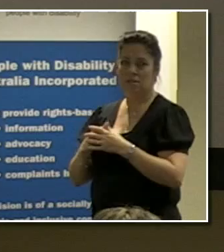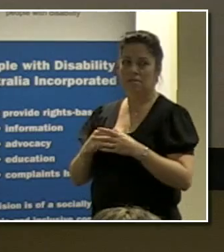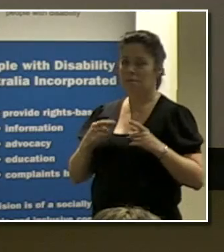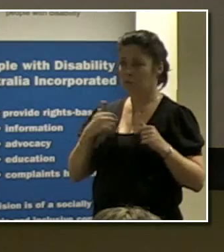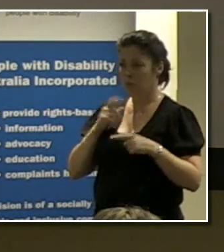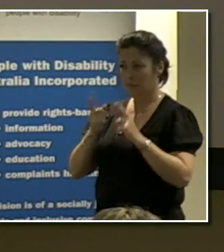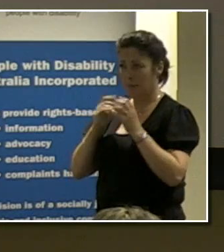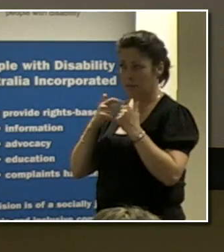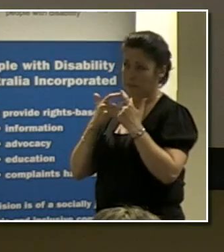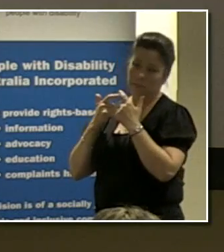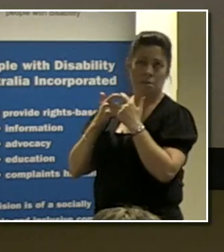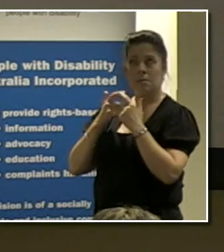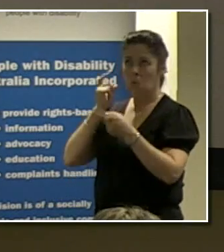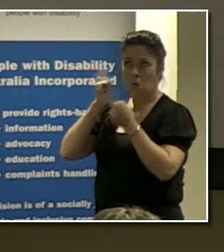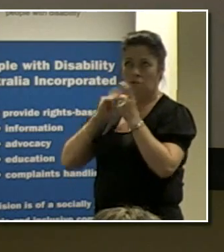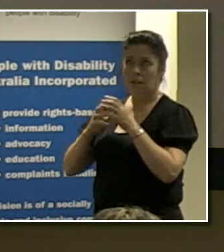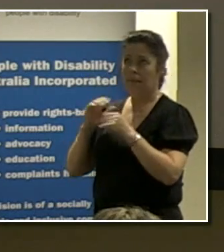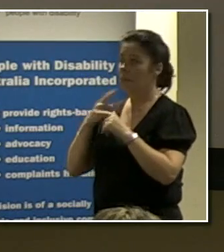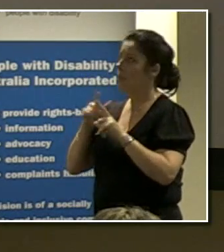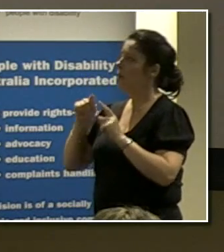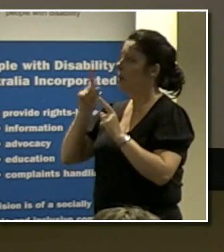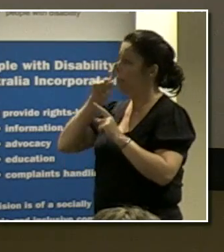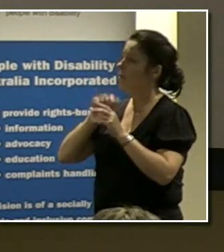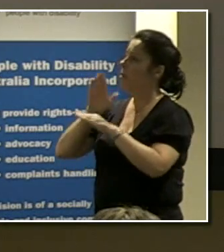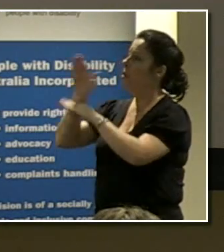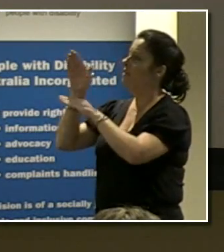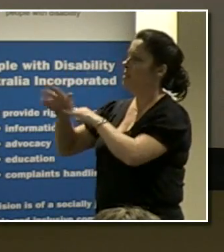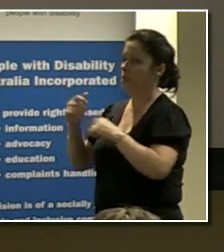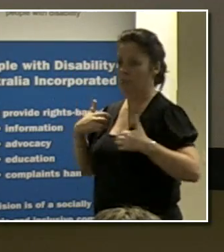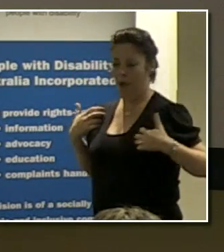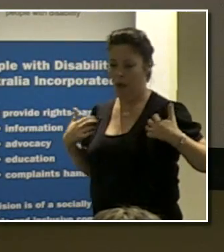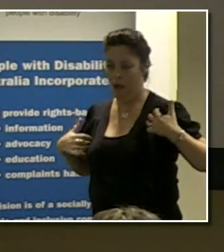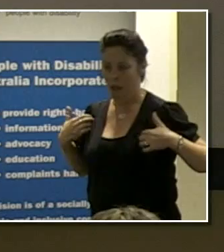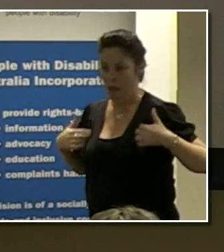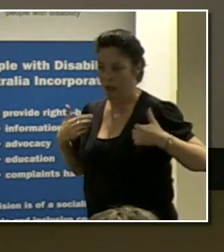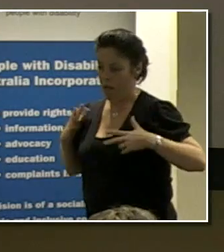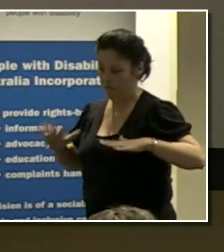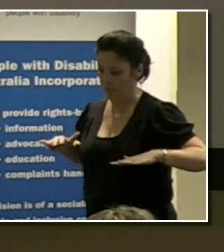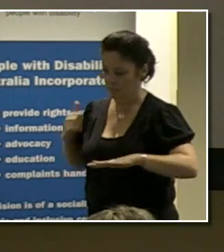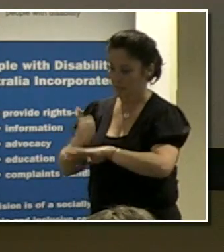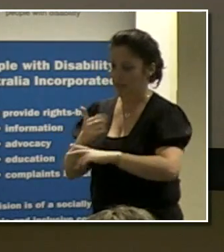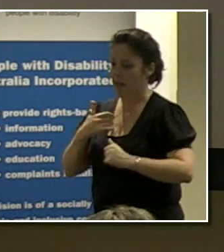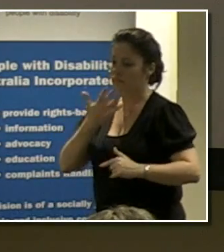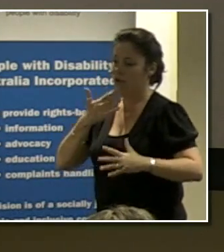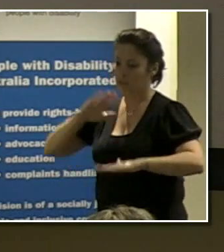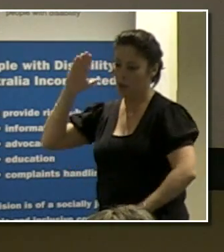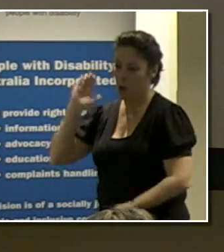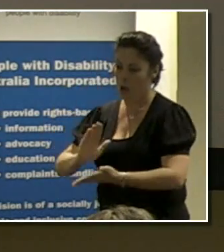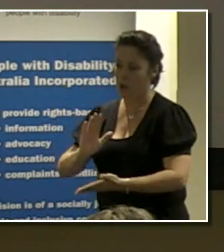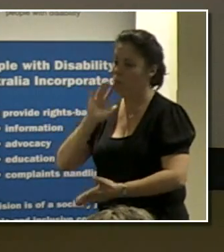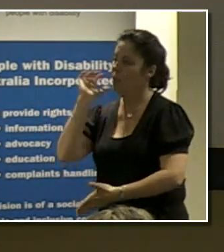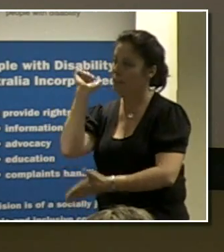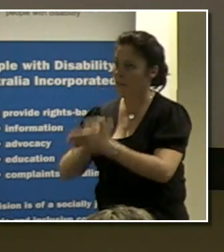worry you that there might be predators out there thinking we'll come in, set our price low, buy the